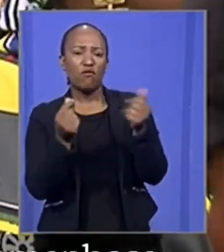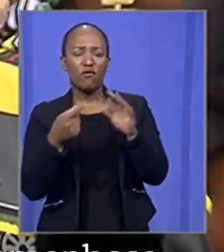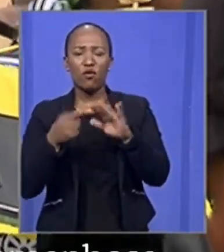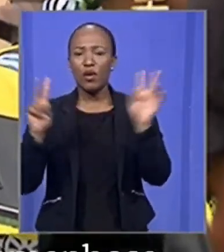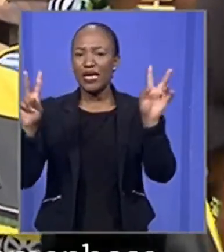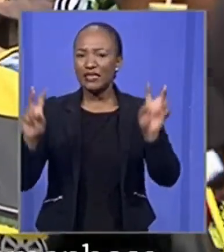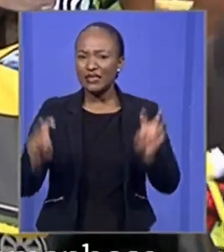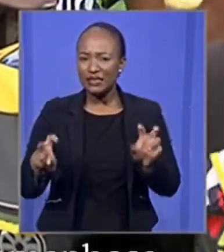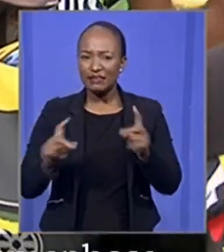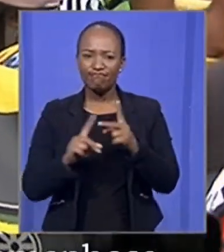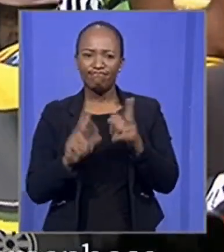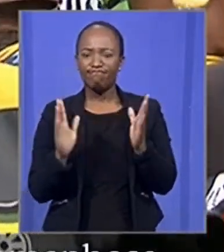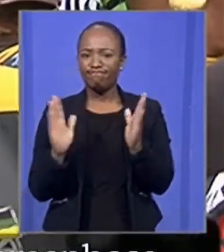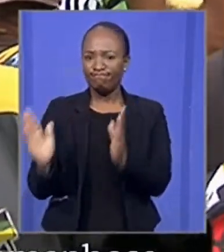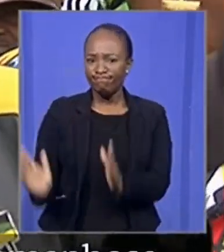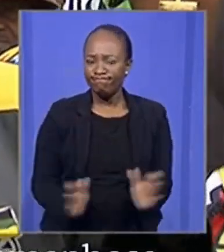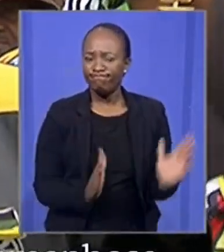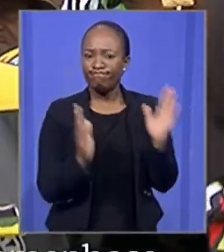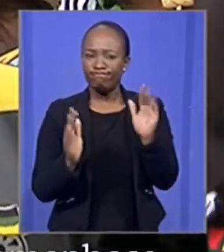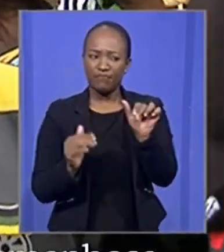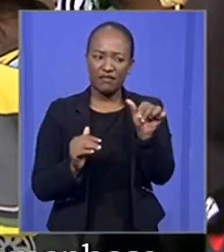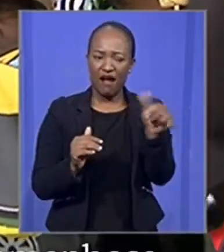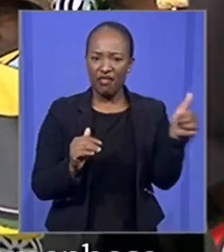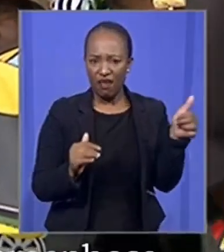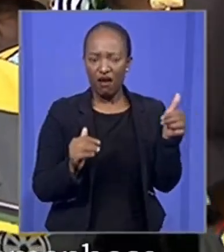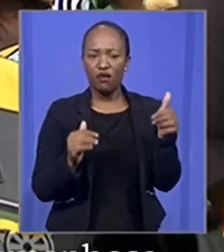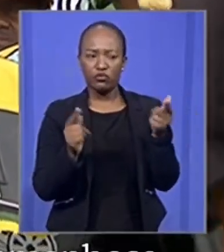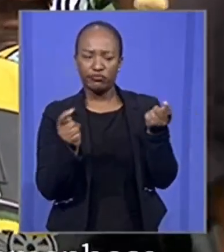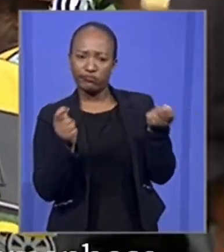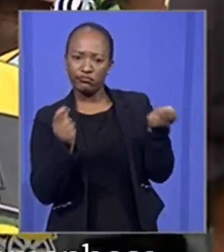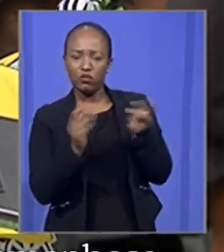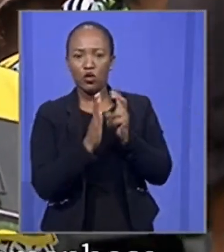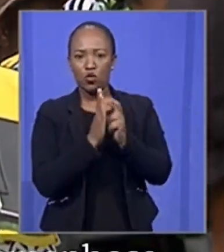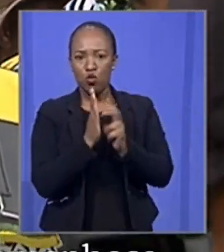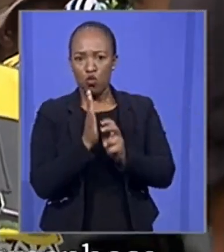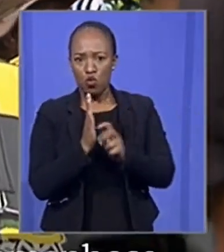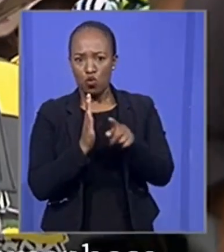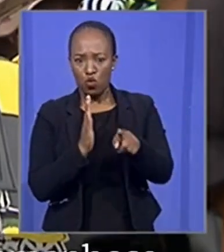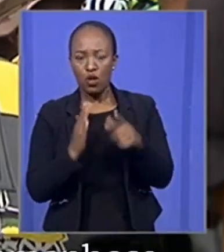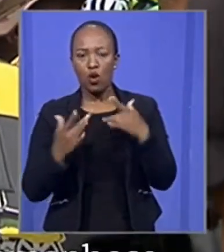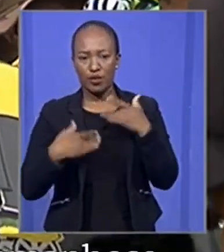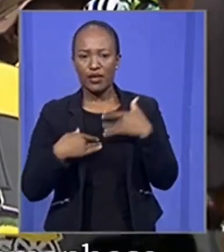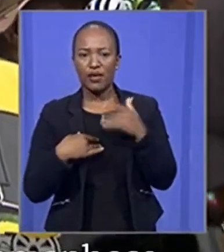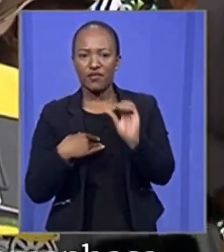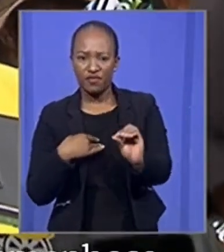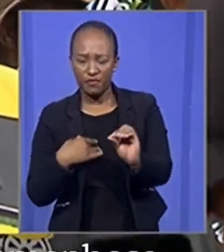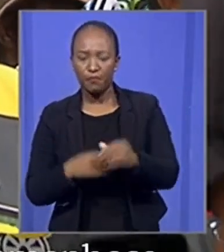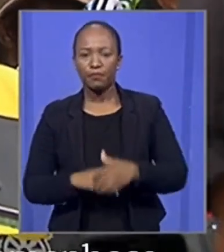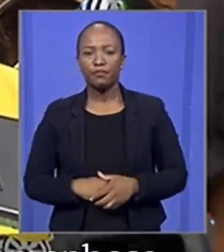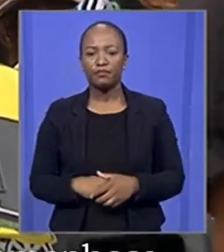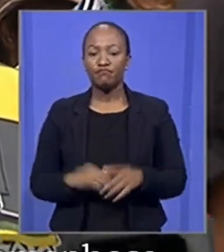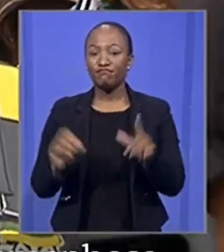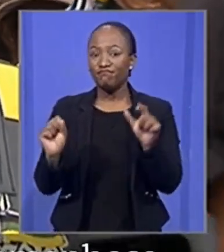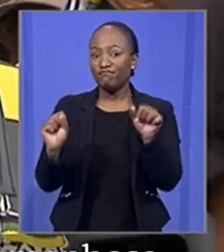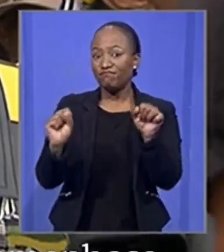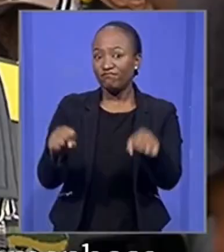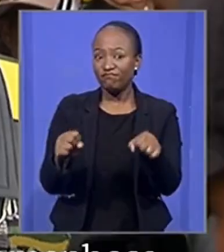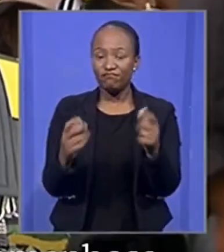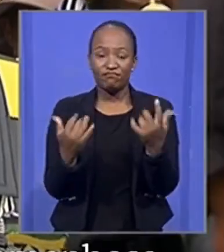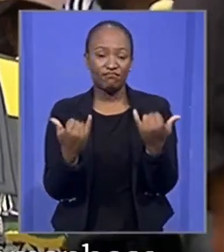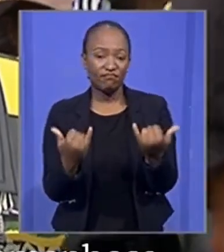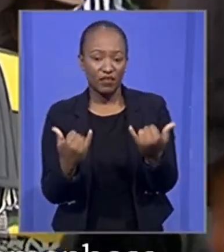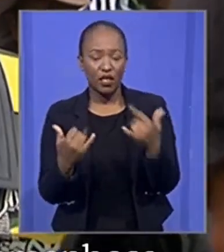the logistics, and a whole lot of other regulatory measures. So that is a concern. And of course, depreciation of the rand